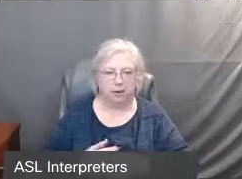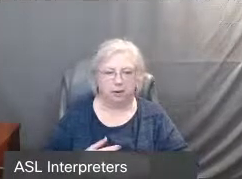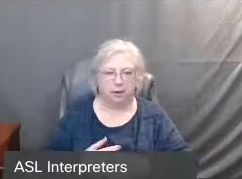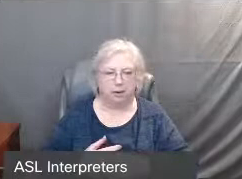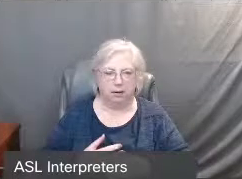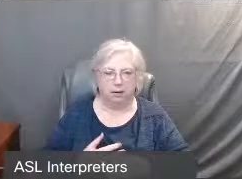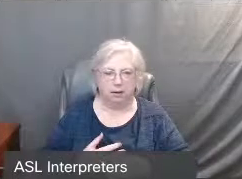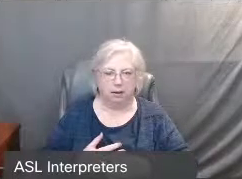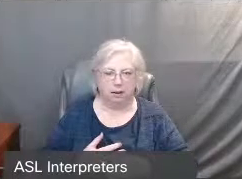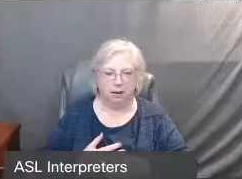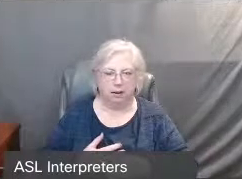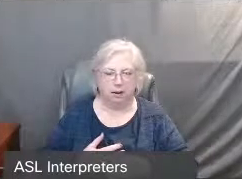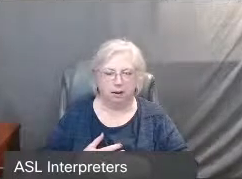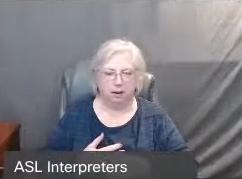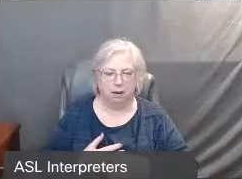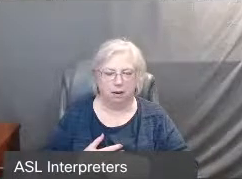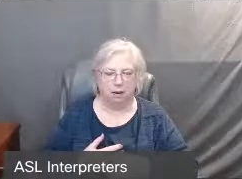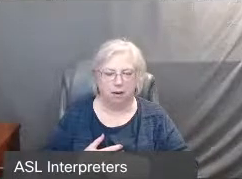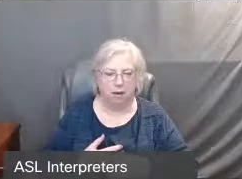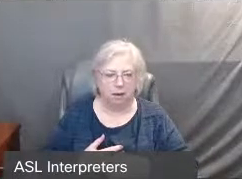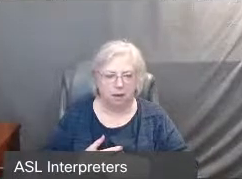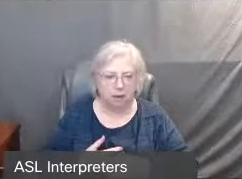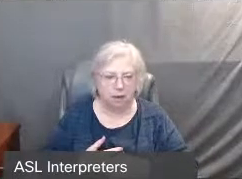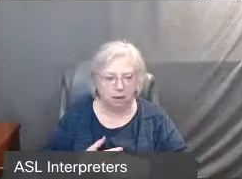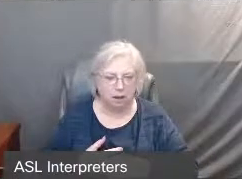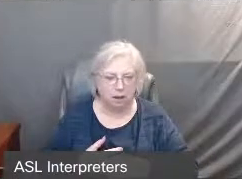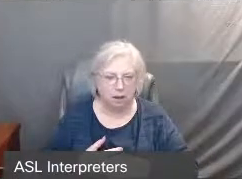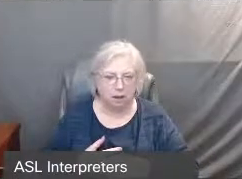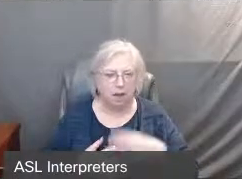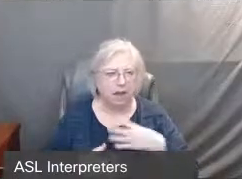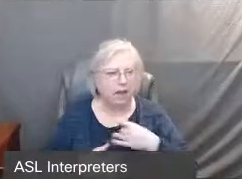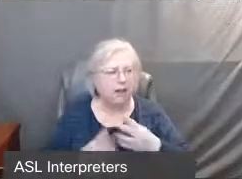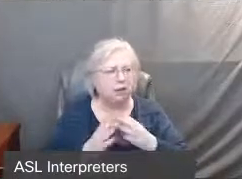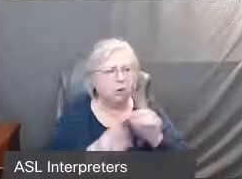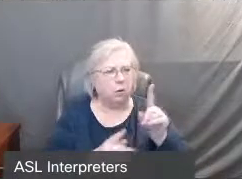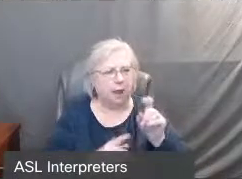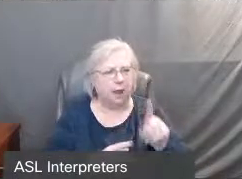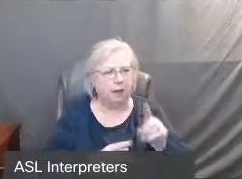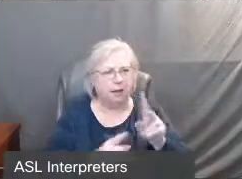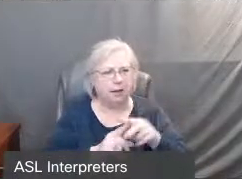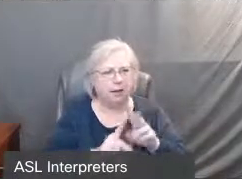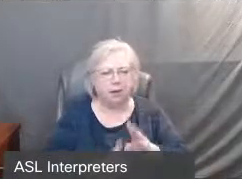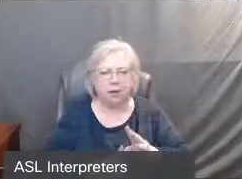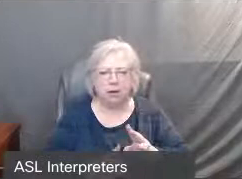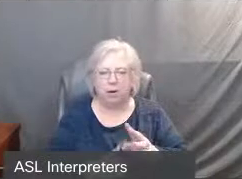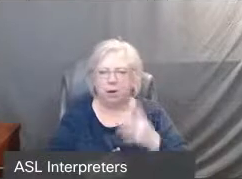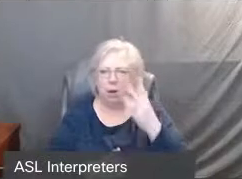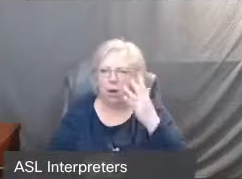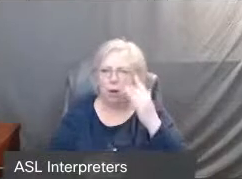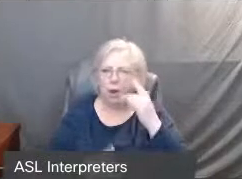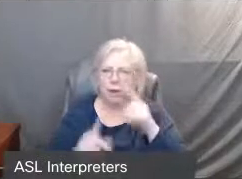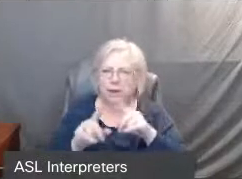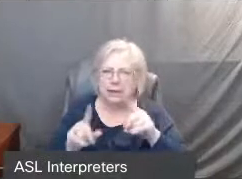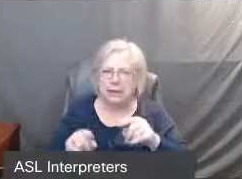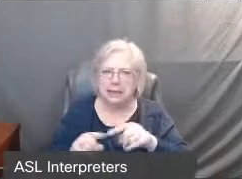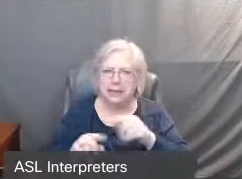I would like to ask the applicant a question, Commissioner, if that's okay. Oh, absolutely. Yes, please. Why was the sign not posted? What was the reason for